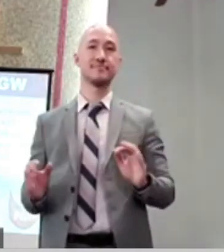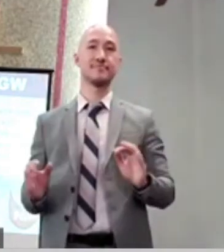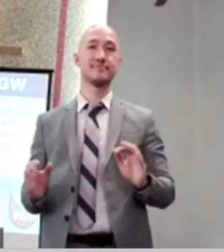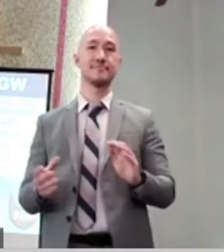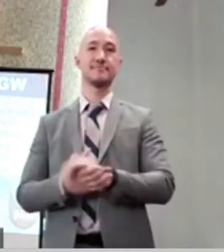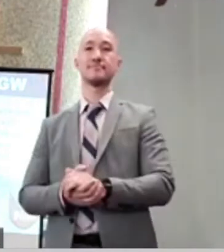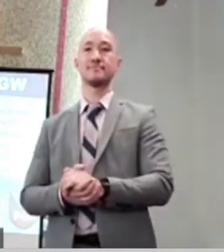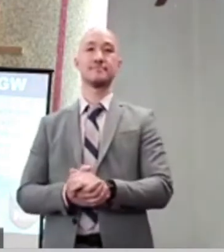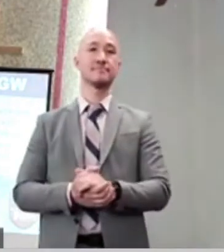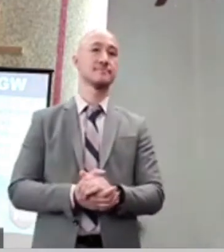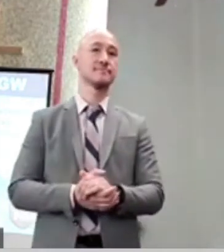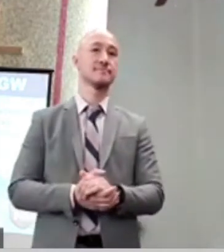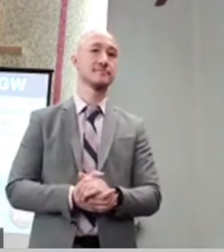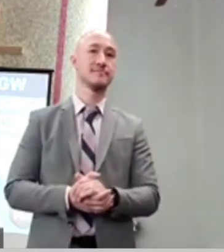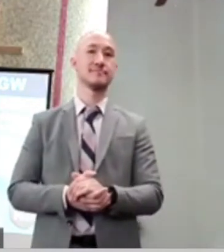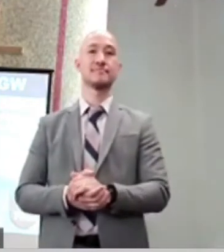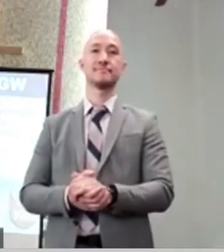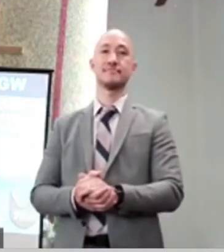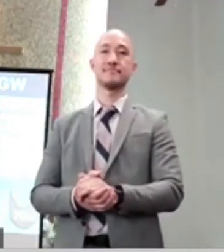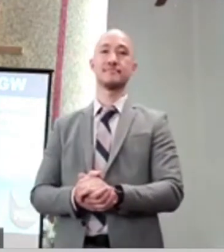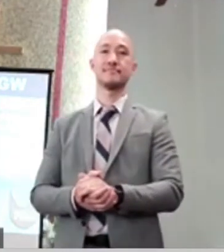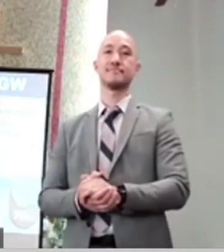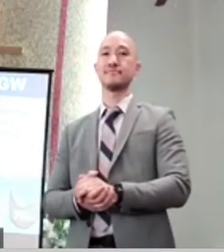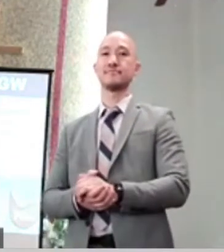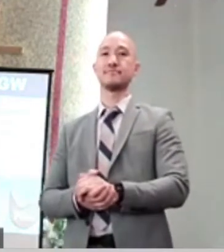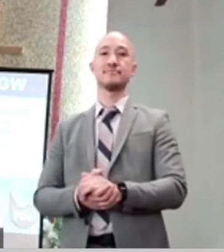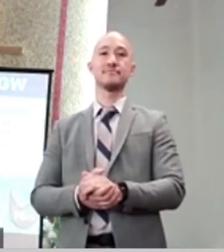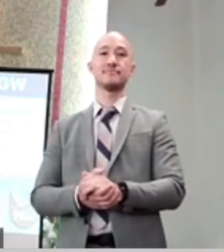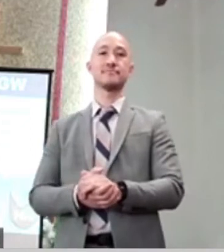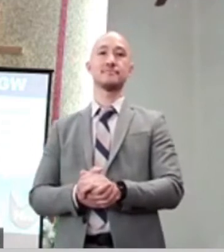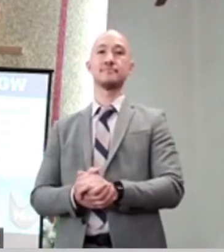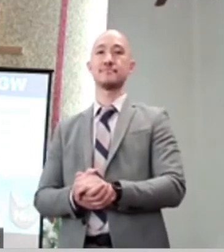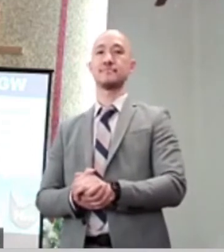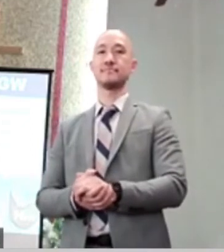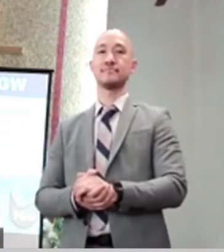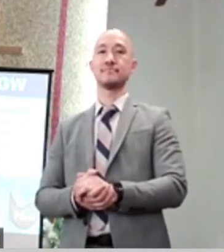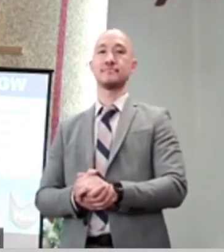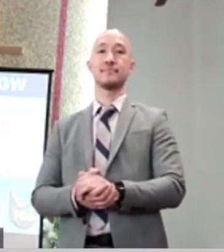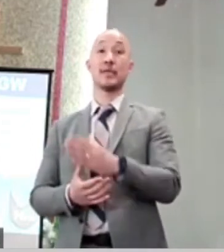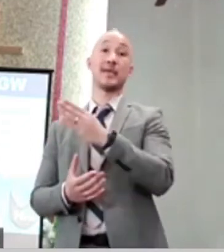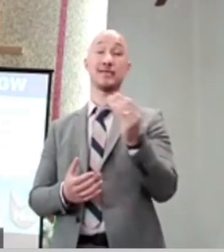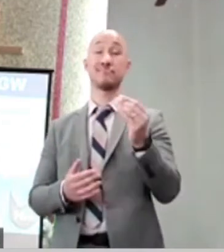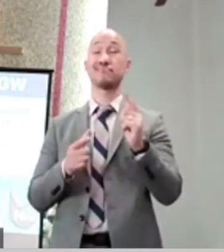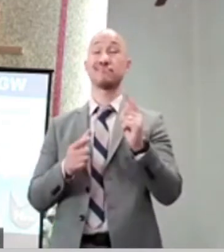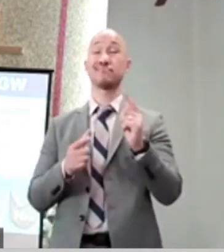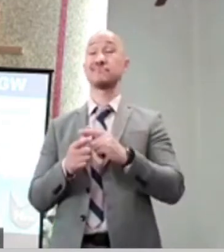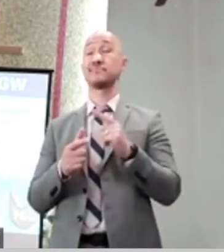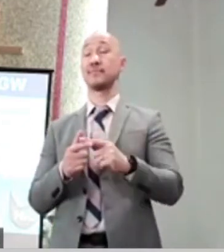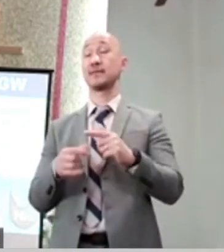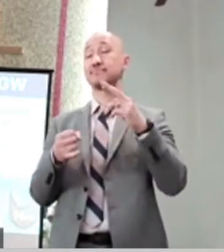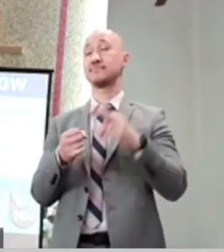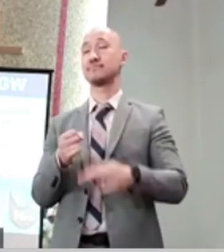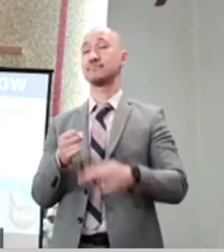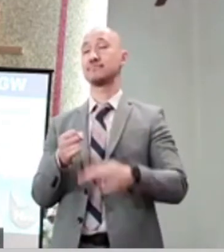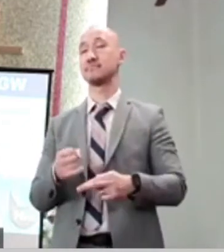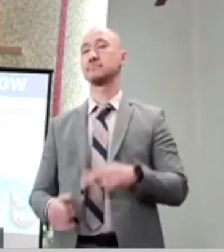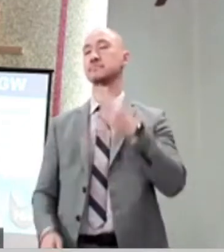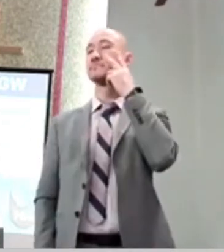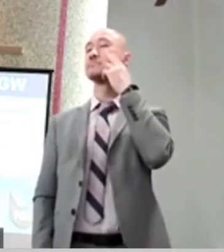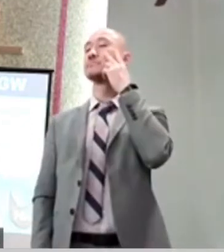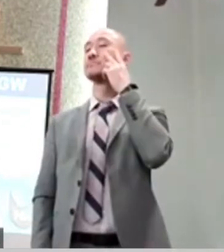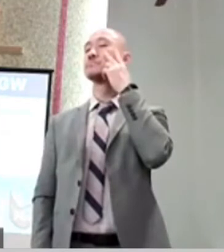when they do that, immediately, you know what starts happening? They become critical. That's the first sign